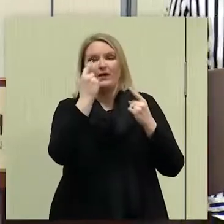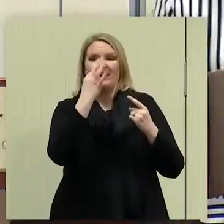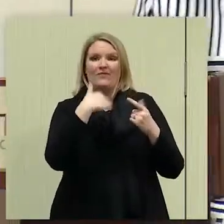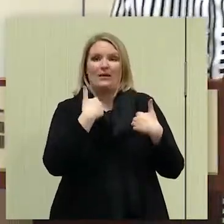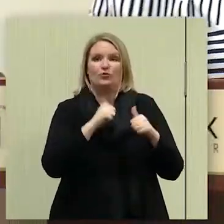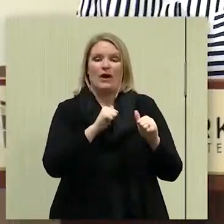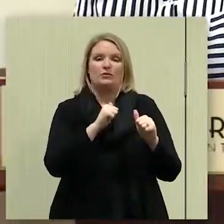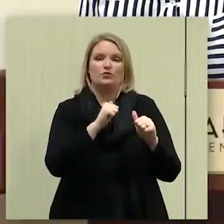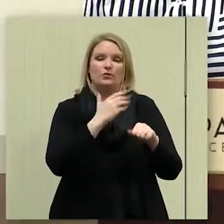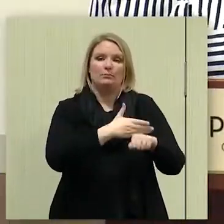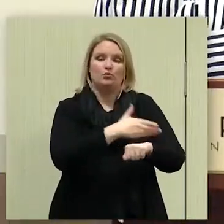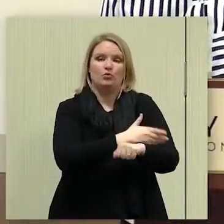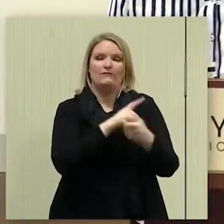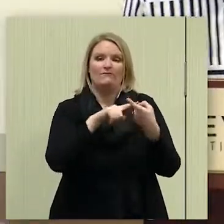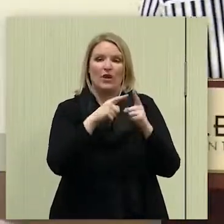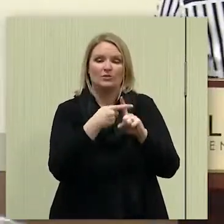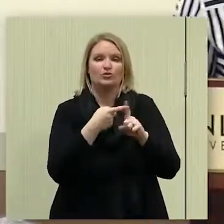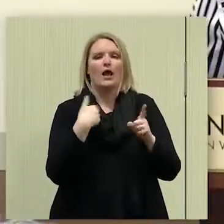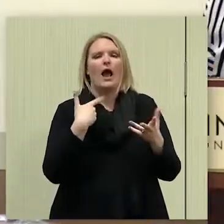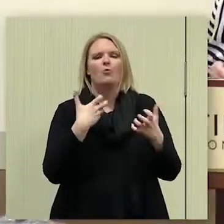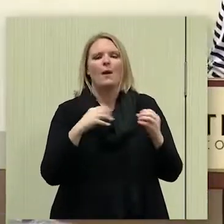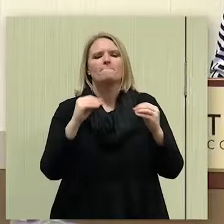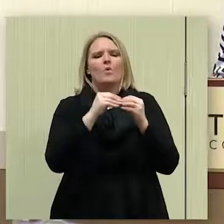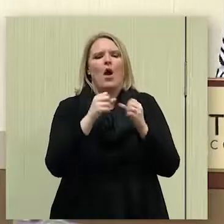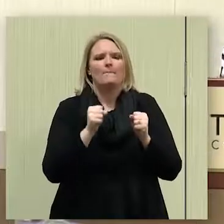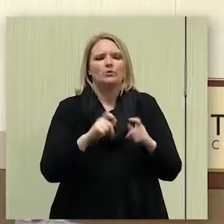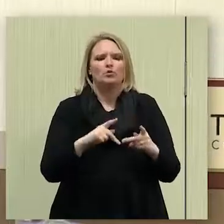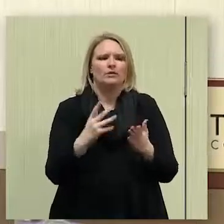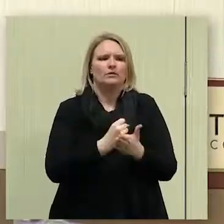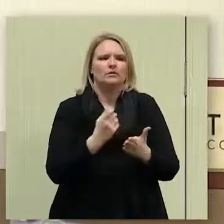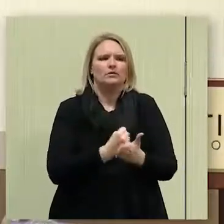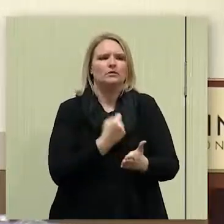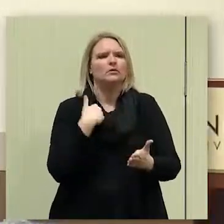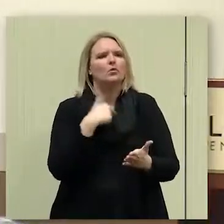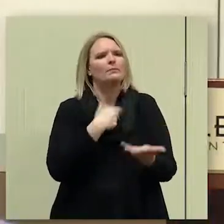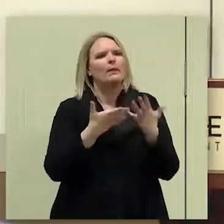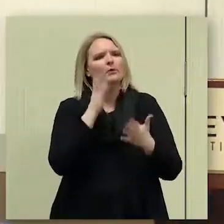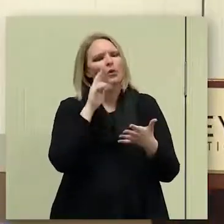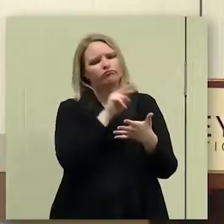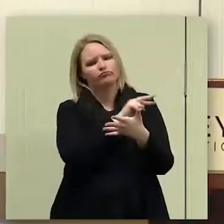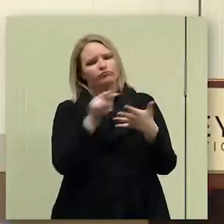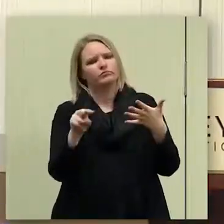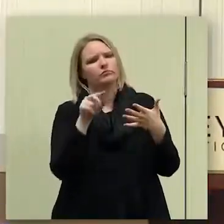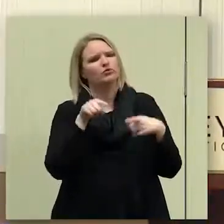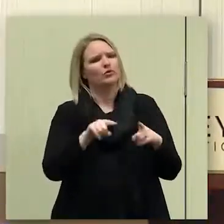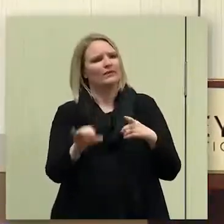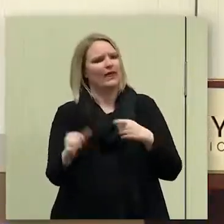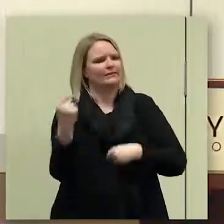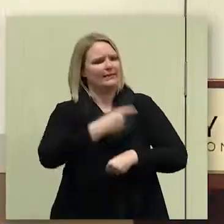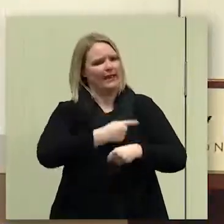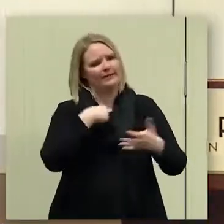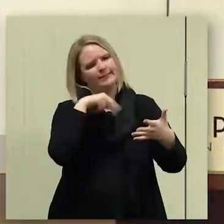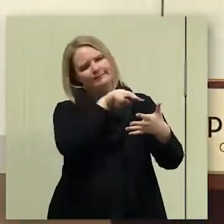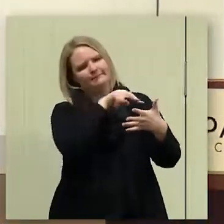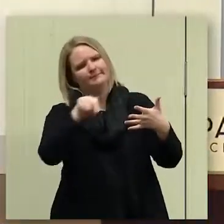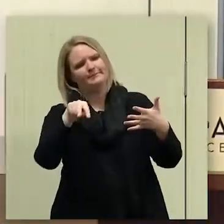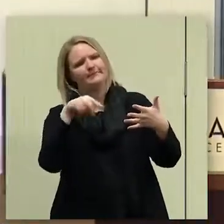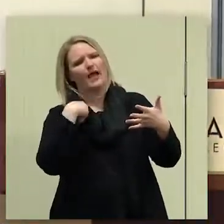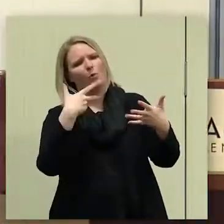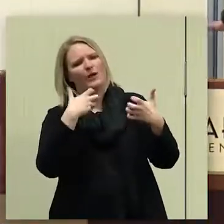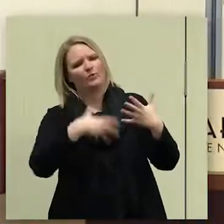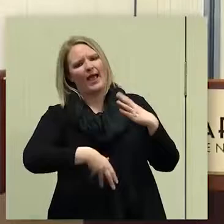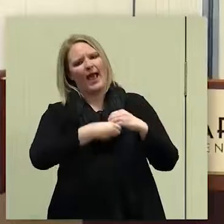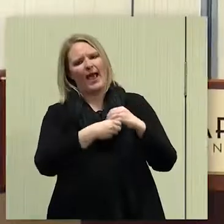on friendship opportunities where children were working together and doing friendship, we might look across our day at our schedule and say, how can I do some